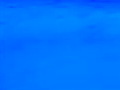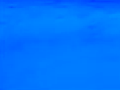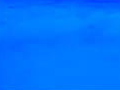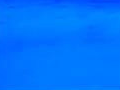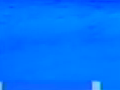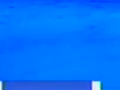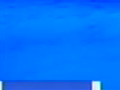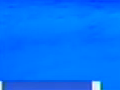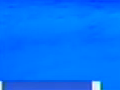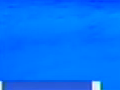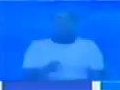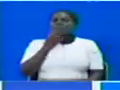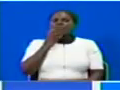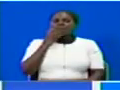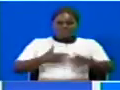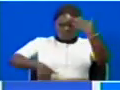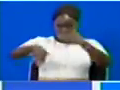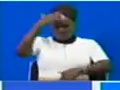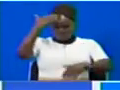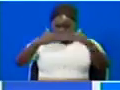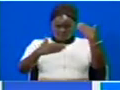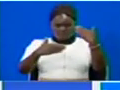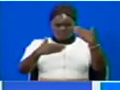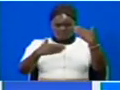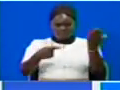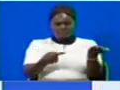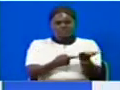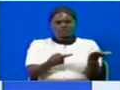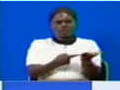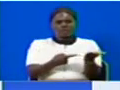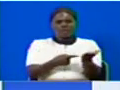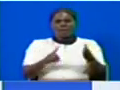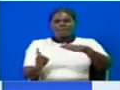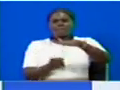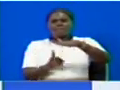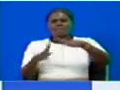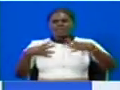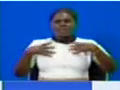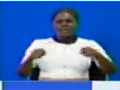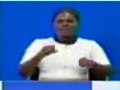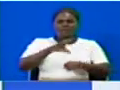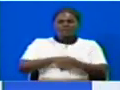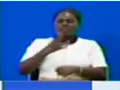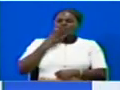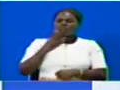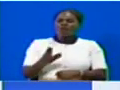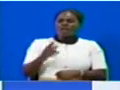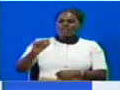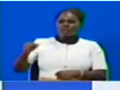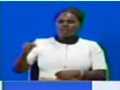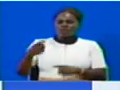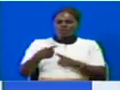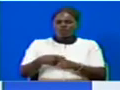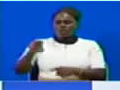So the Jomo Kenyatta University of Agriculture and Technology and the Ministry of Health have received 400 million shillings from the